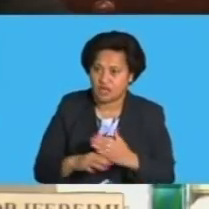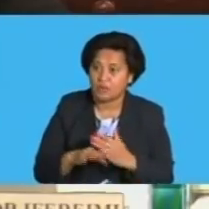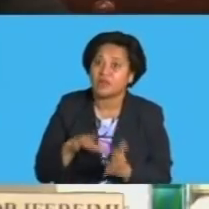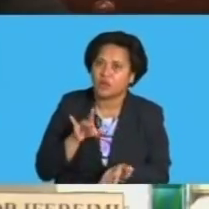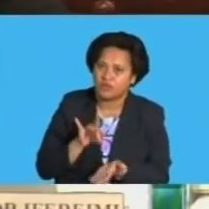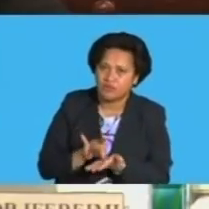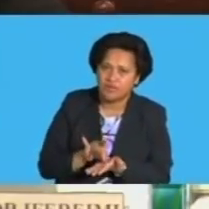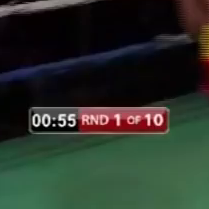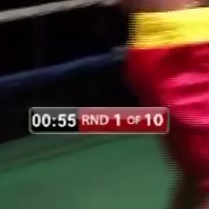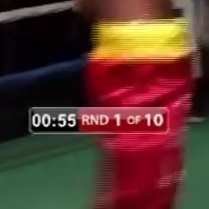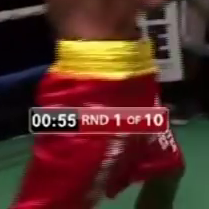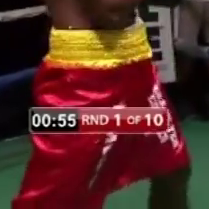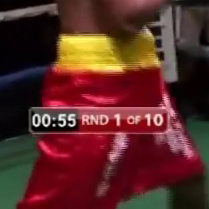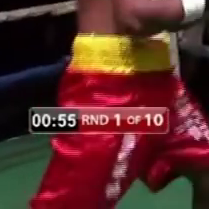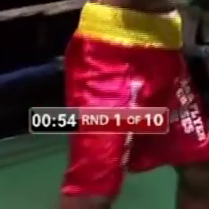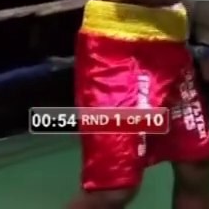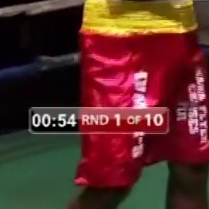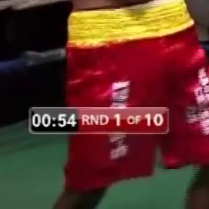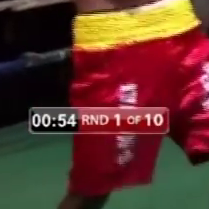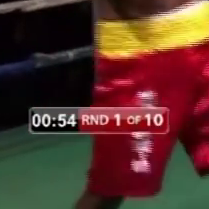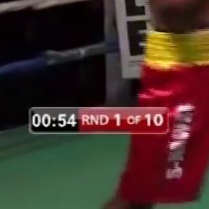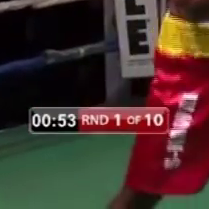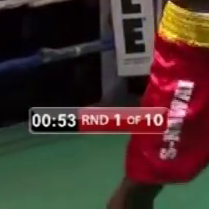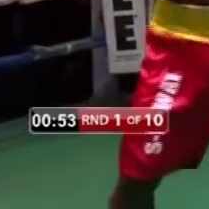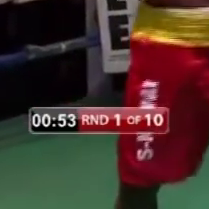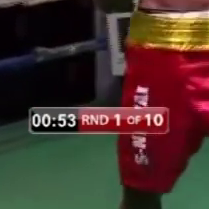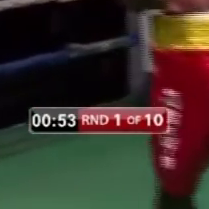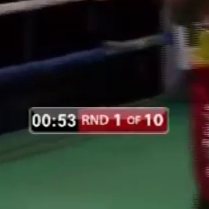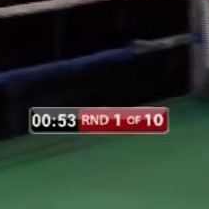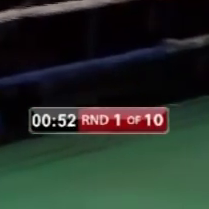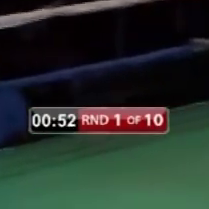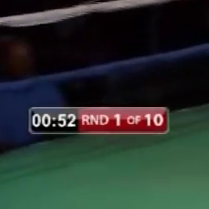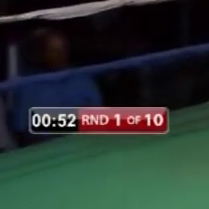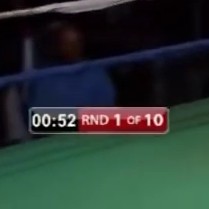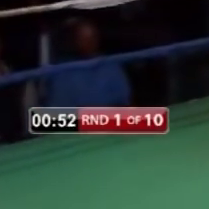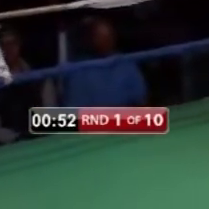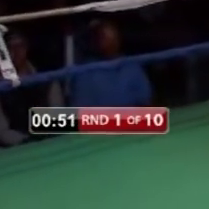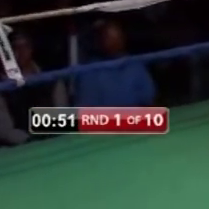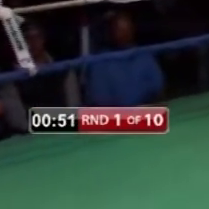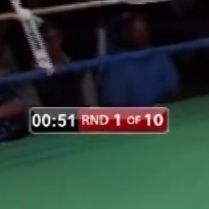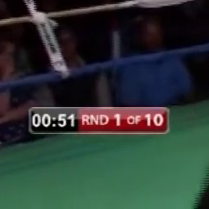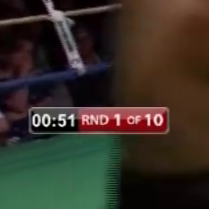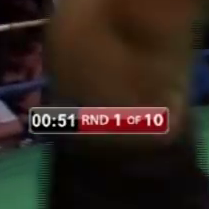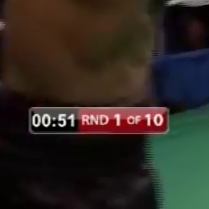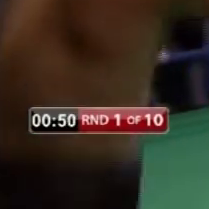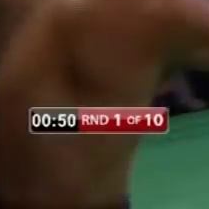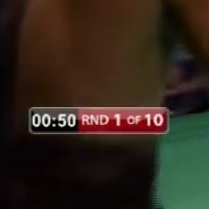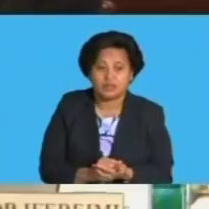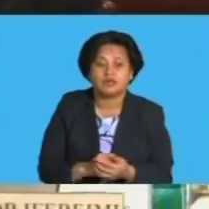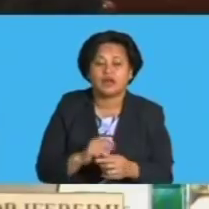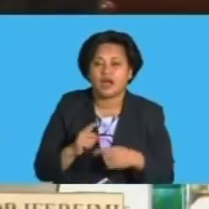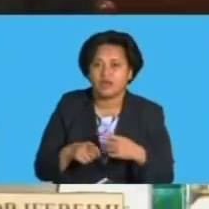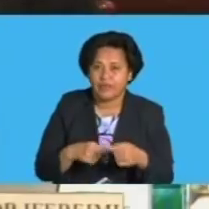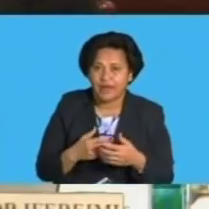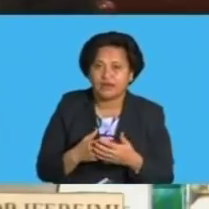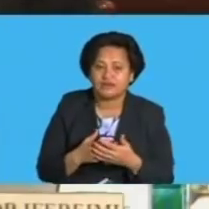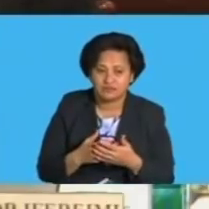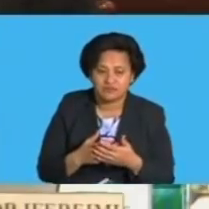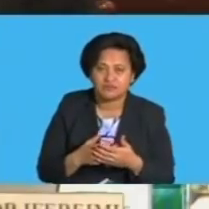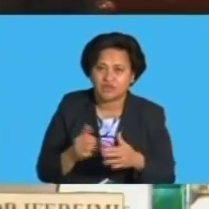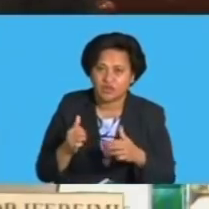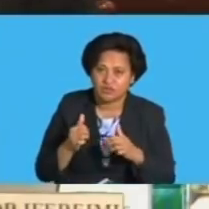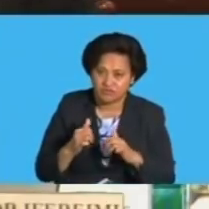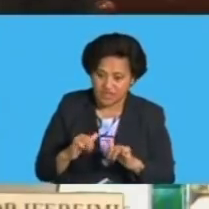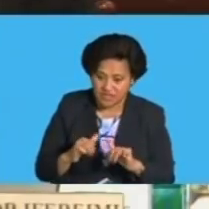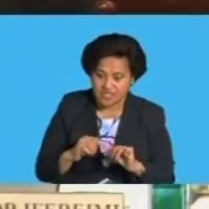fired. That's number one. Bala says work is also in progress to build new boxing gym to assist local boxers. We are happy